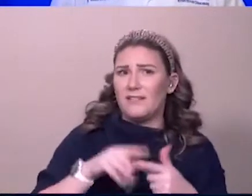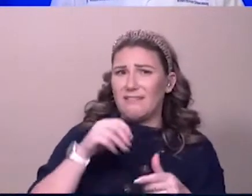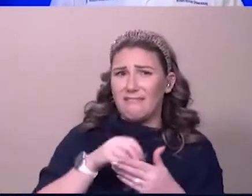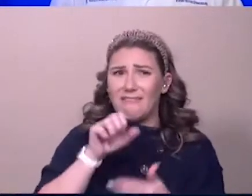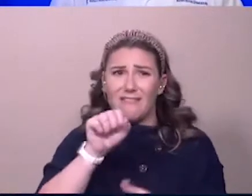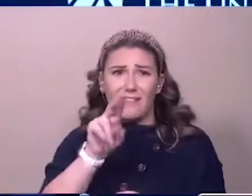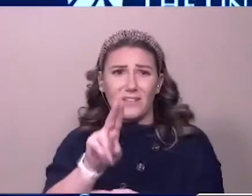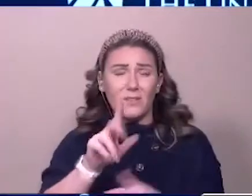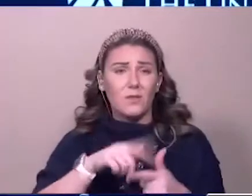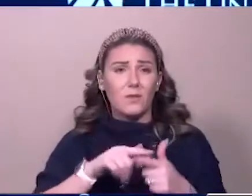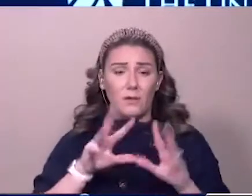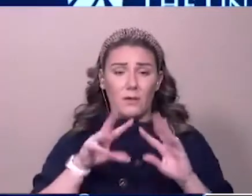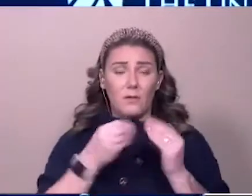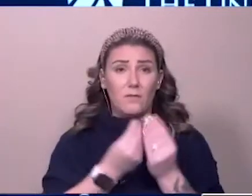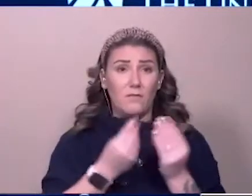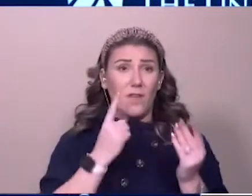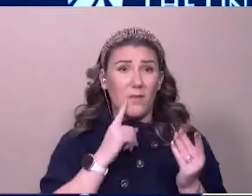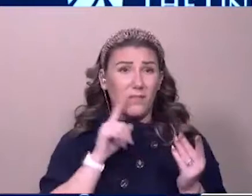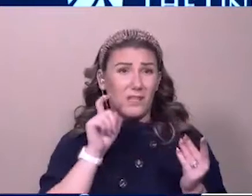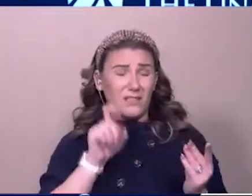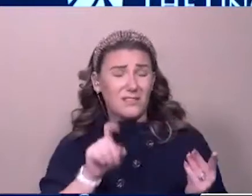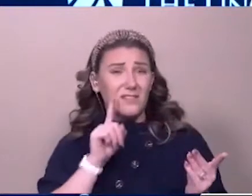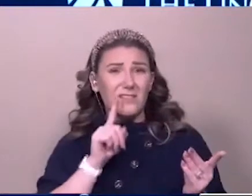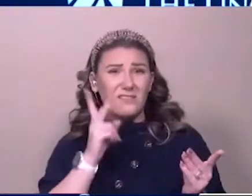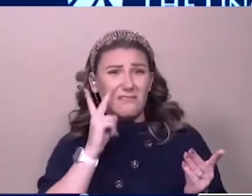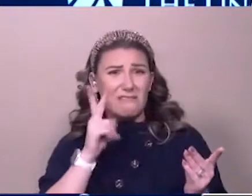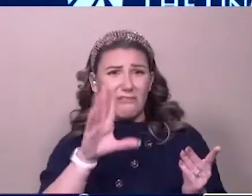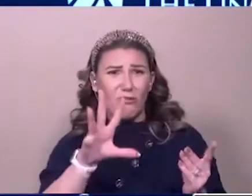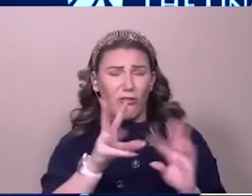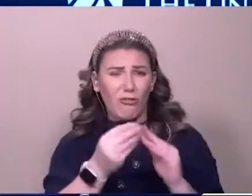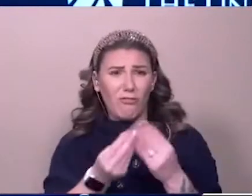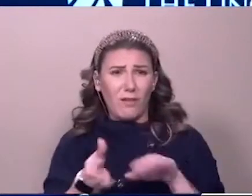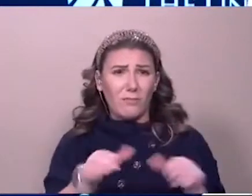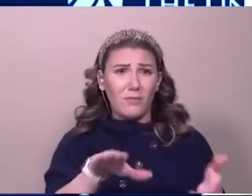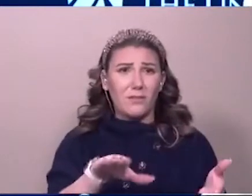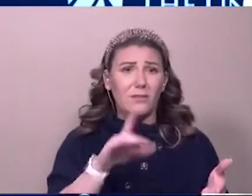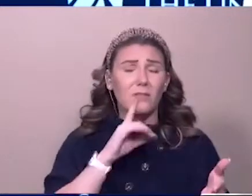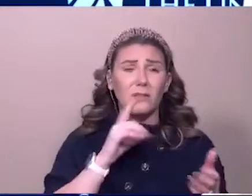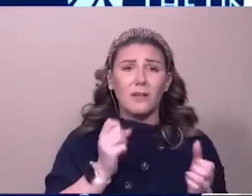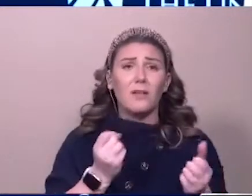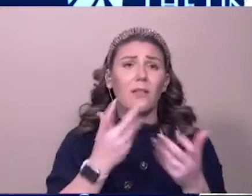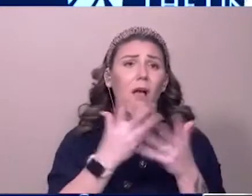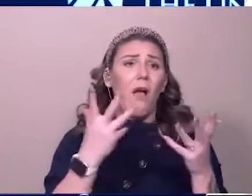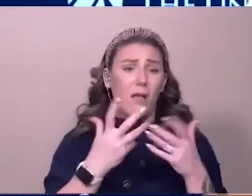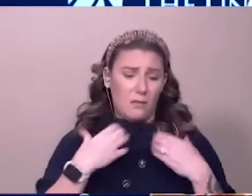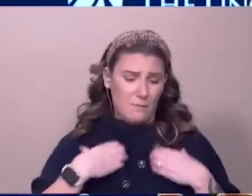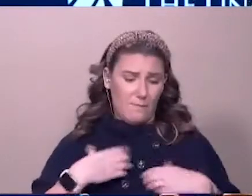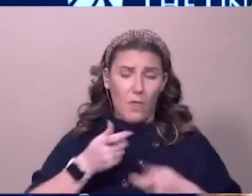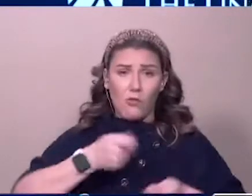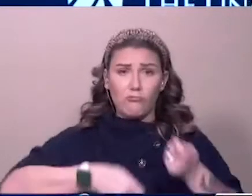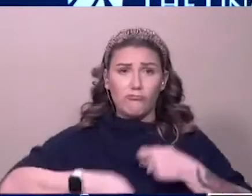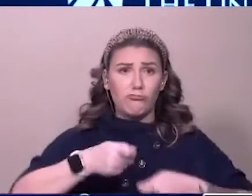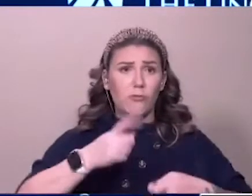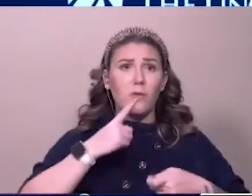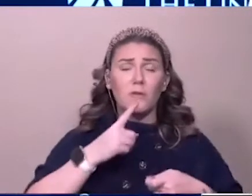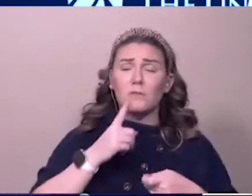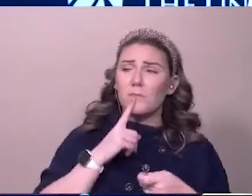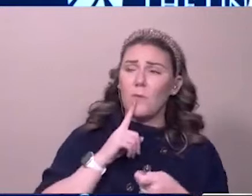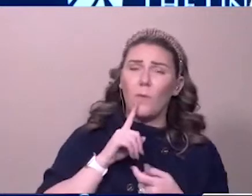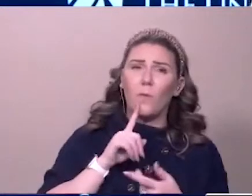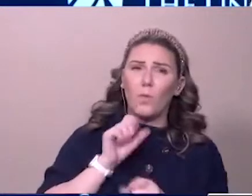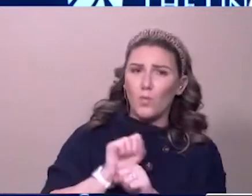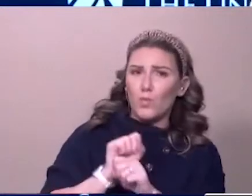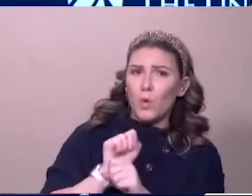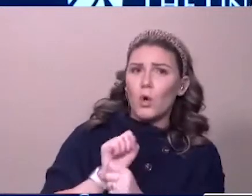then families who watch their loved ones die. I was in a conversation yesterday. I follow a lot of lung transplant patients here, work closely with Barnes for that. And so at